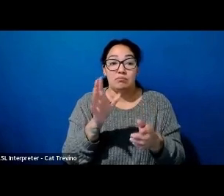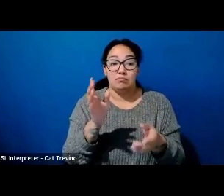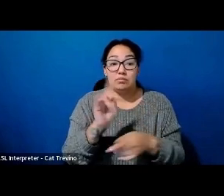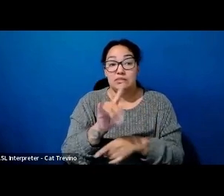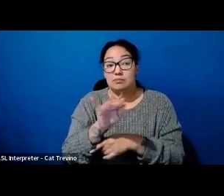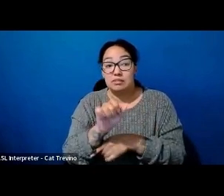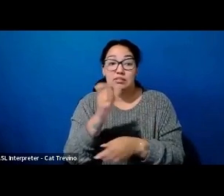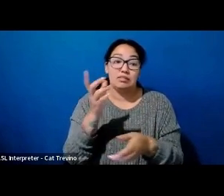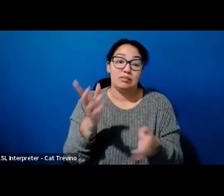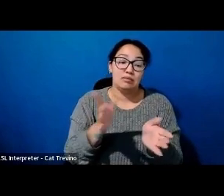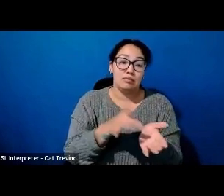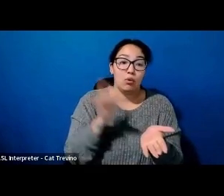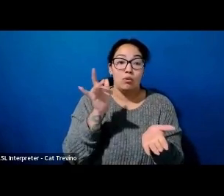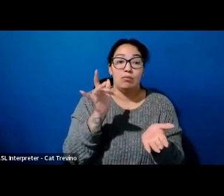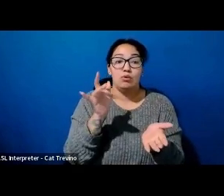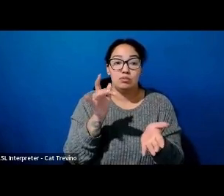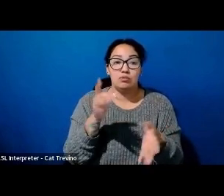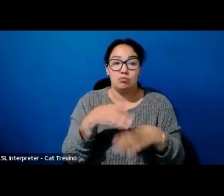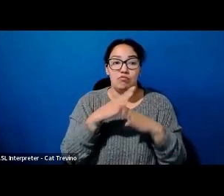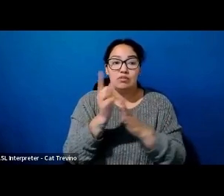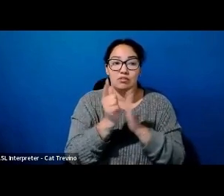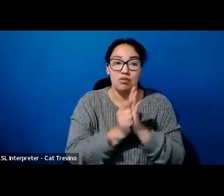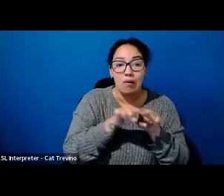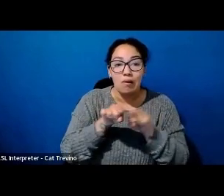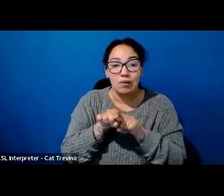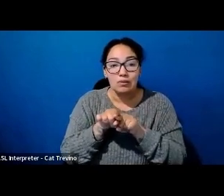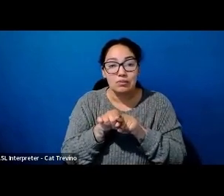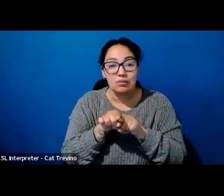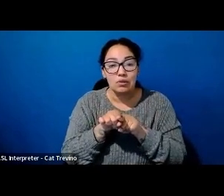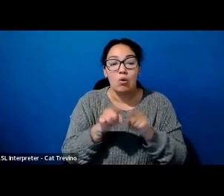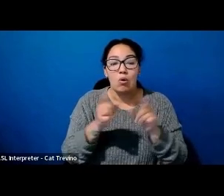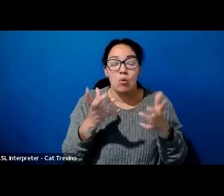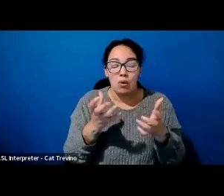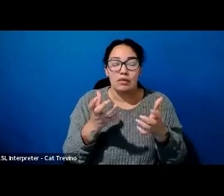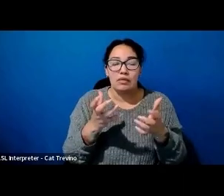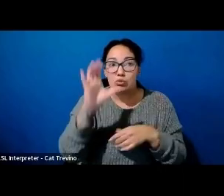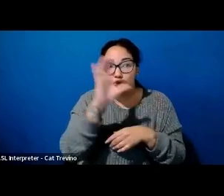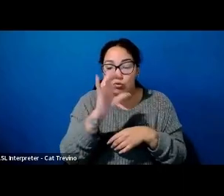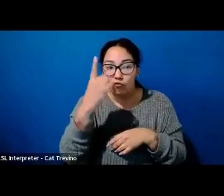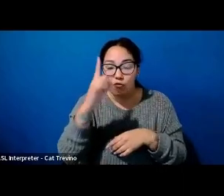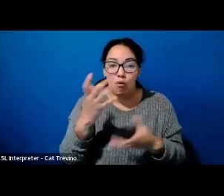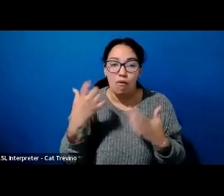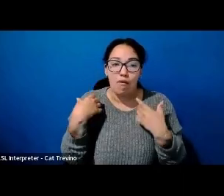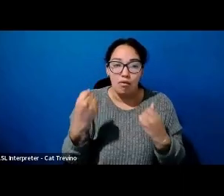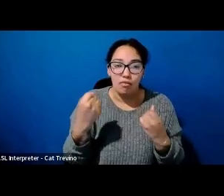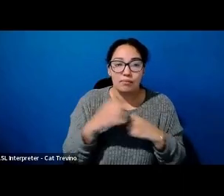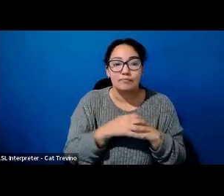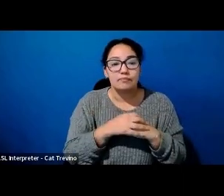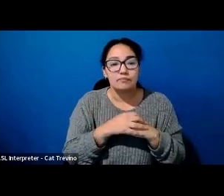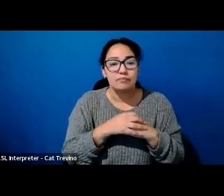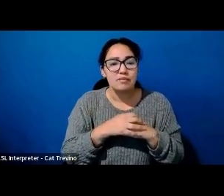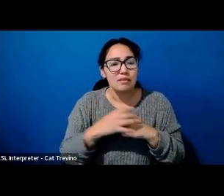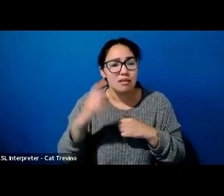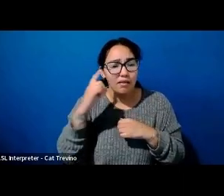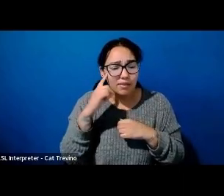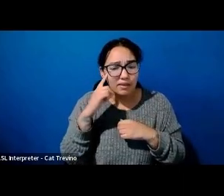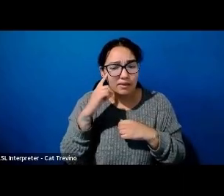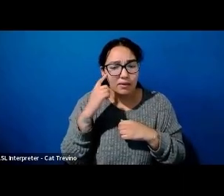power and control in the relationship. And we really, I think, as a group of